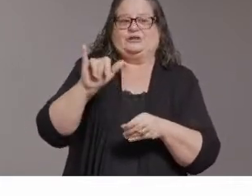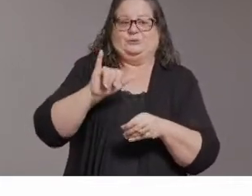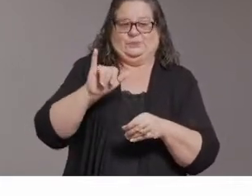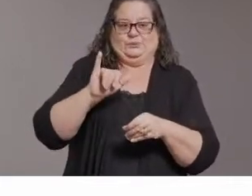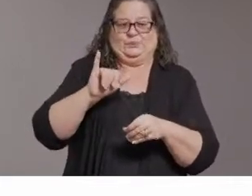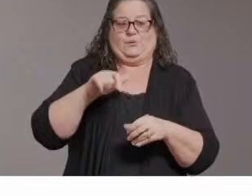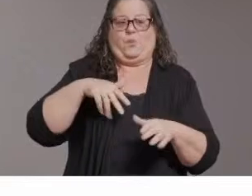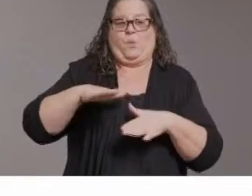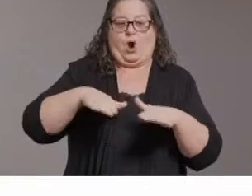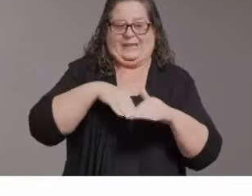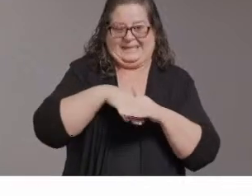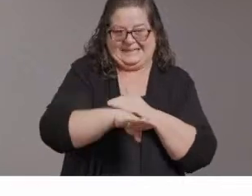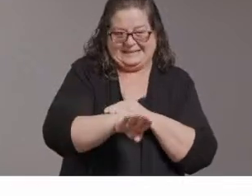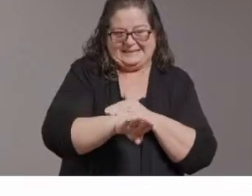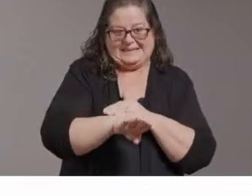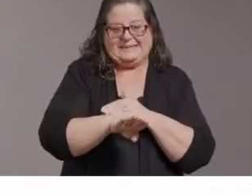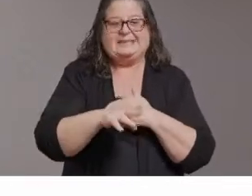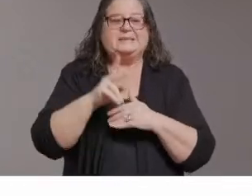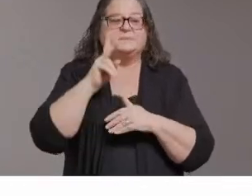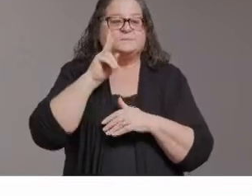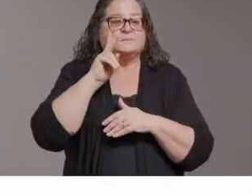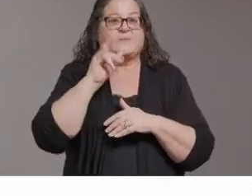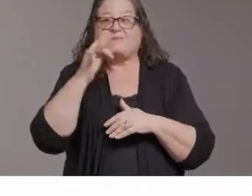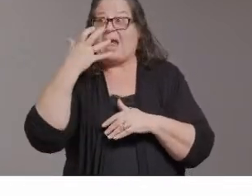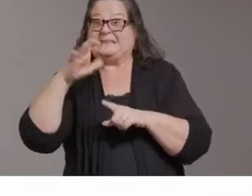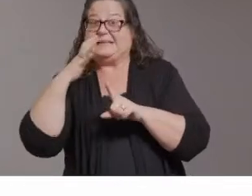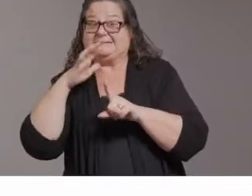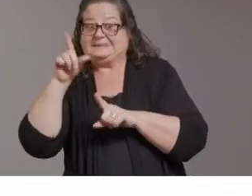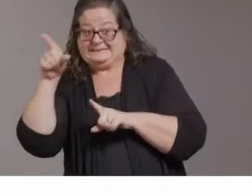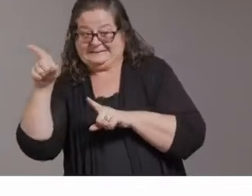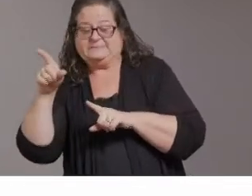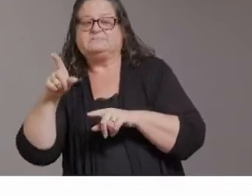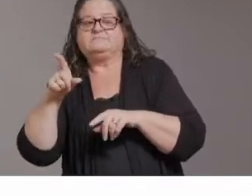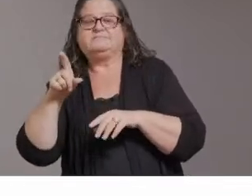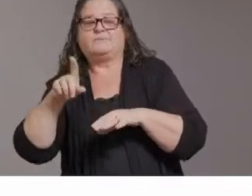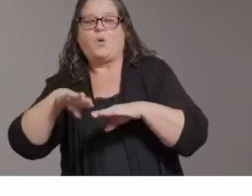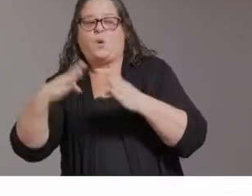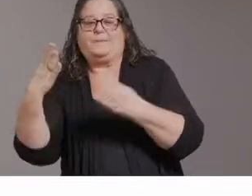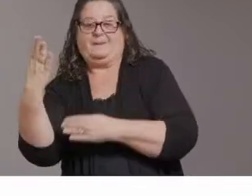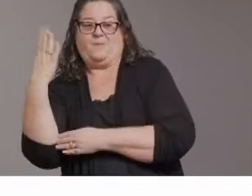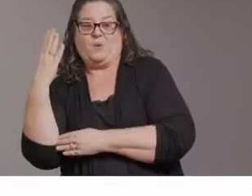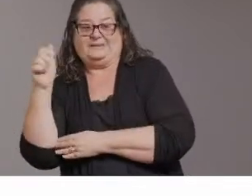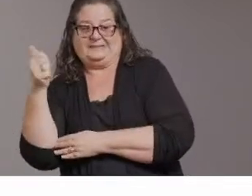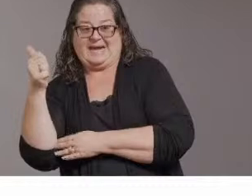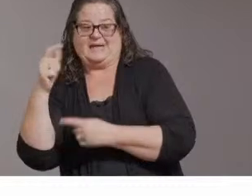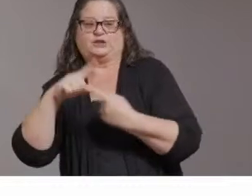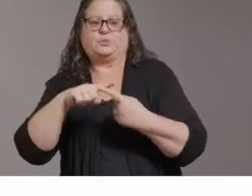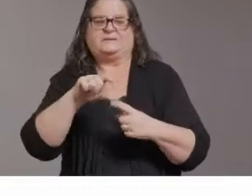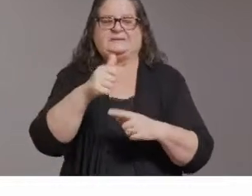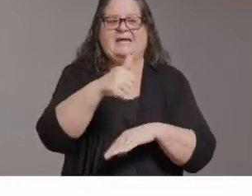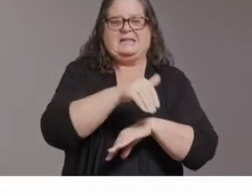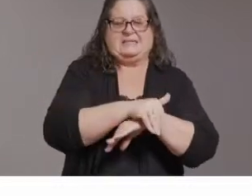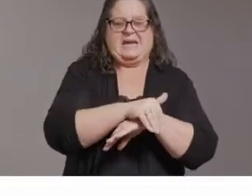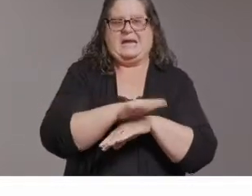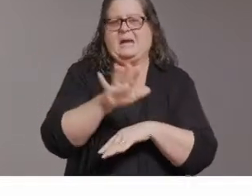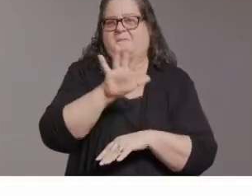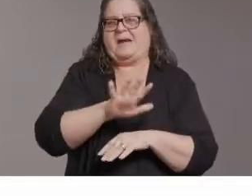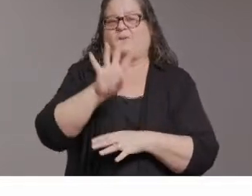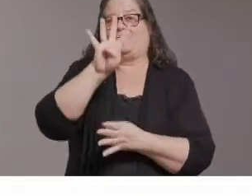plan. They continue to be open from 10 a.m. to 10 p.m. They've been offering about 4,000 appointments